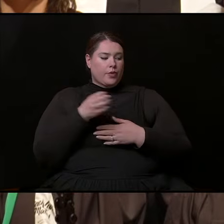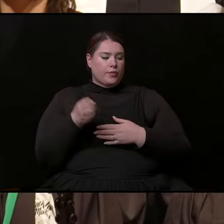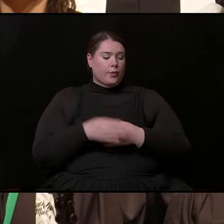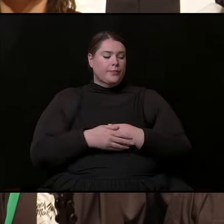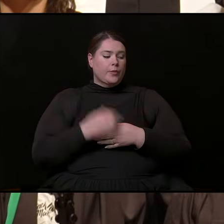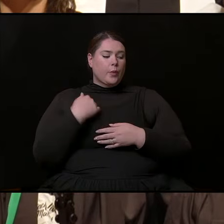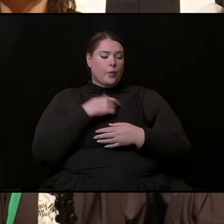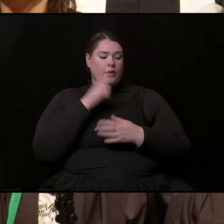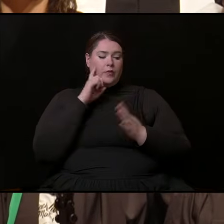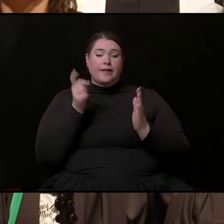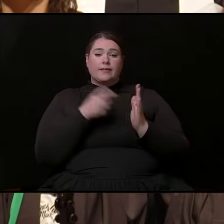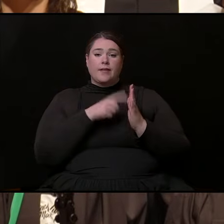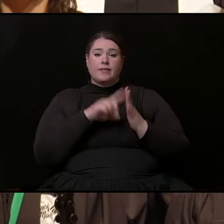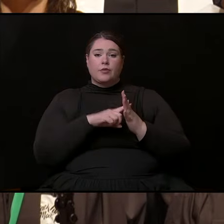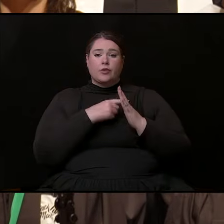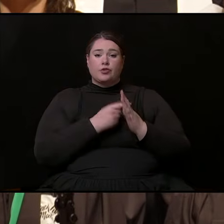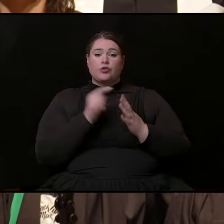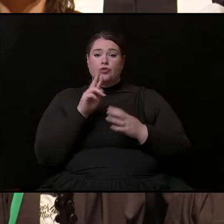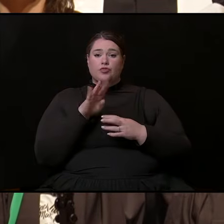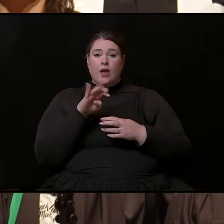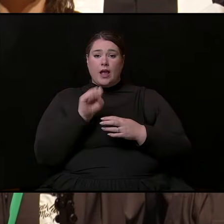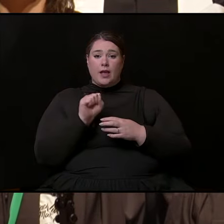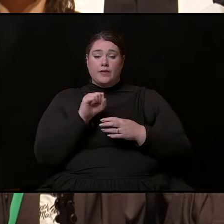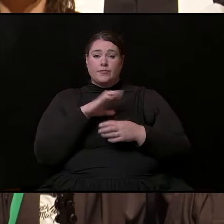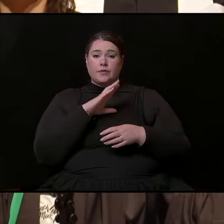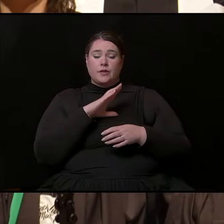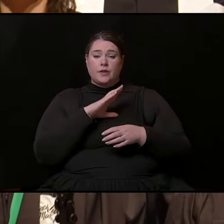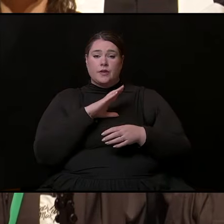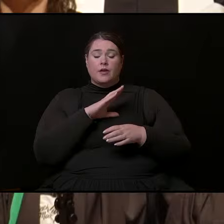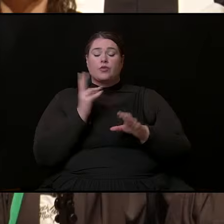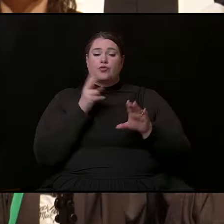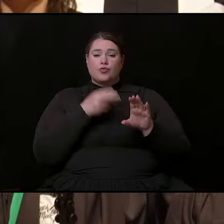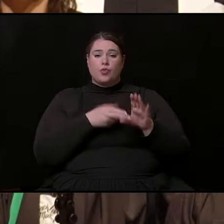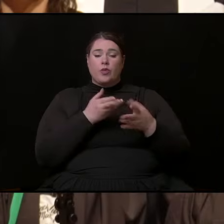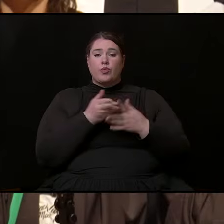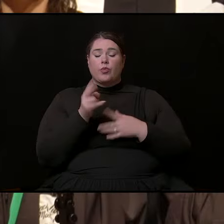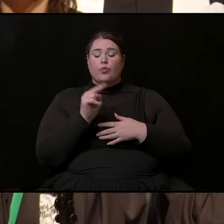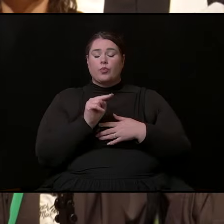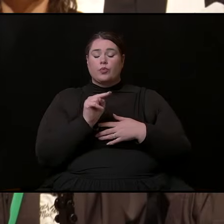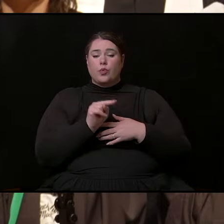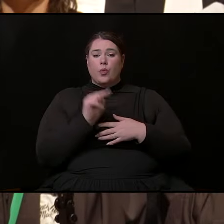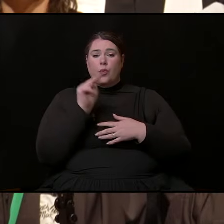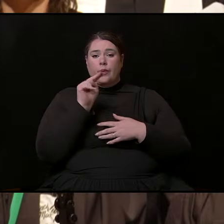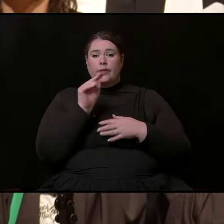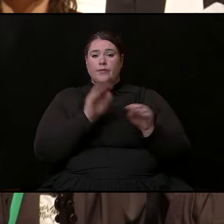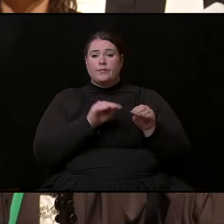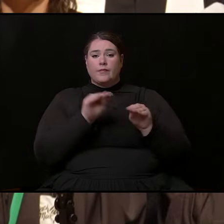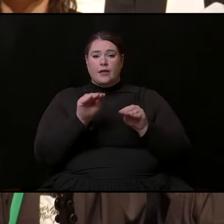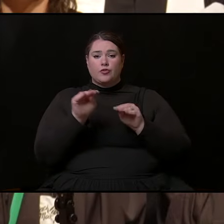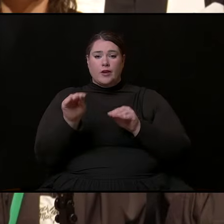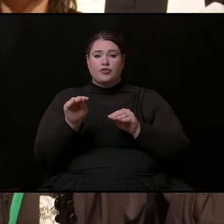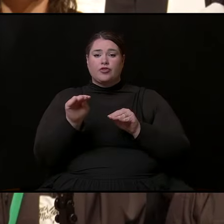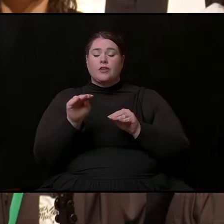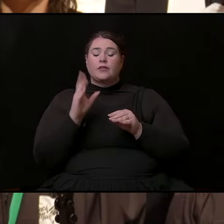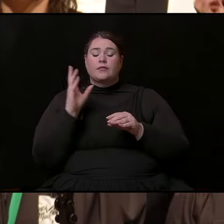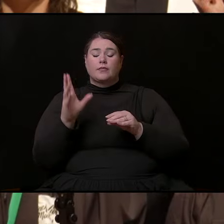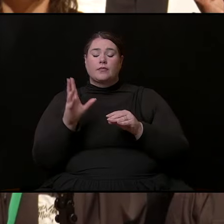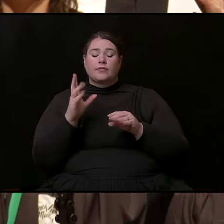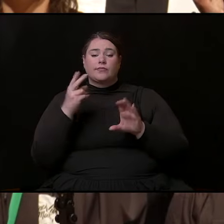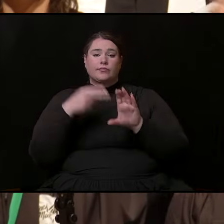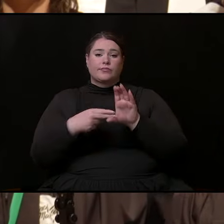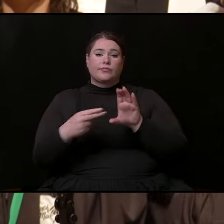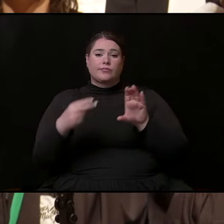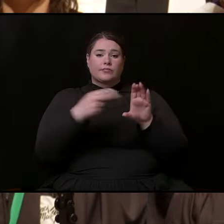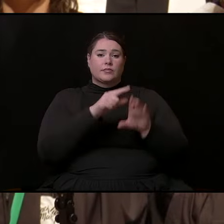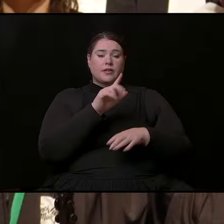We recognize the original tribes have been joined through the northern migration by the Lumbee and the Cherokee. We recognize the model